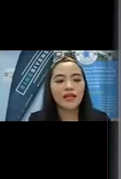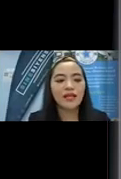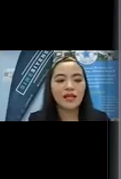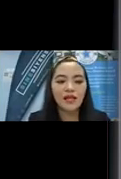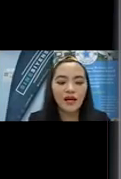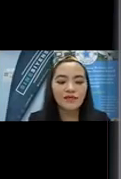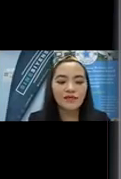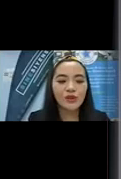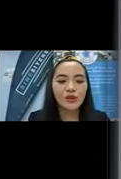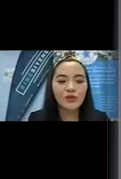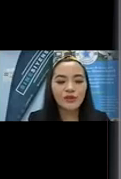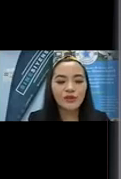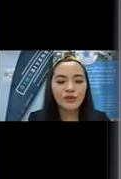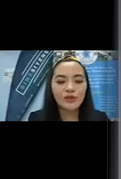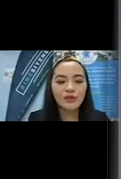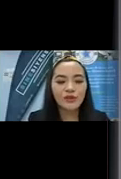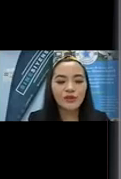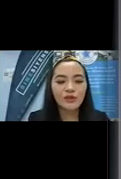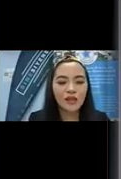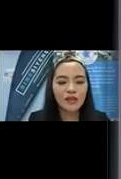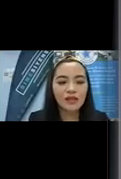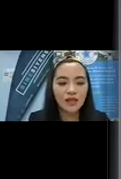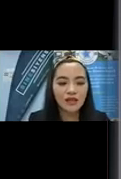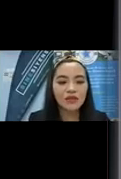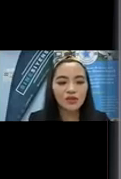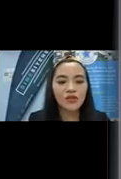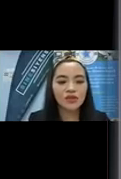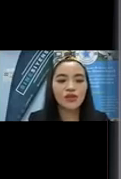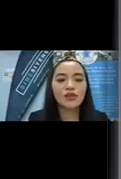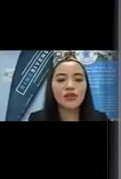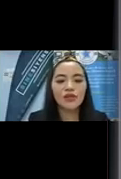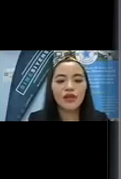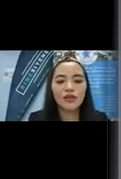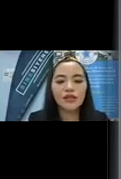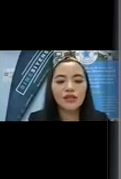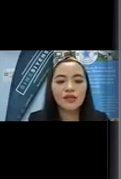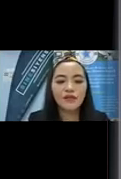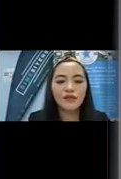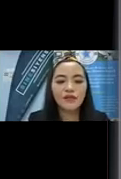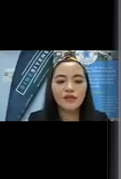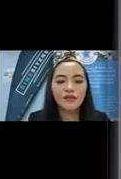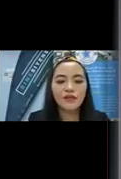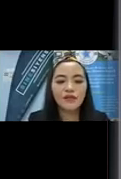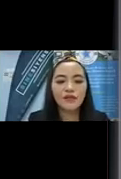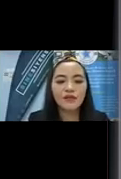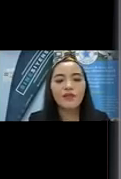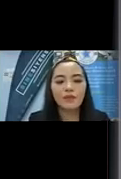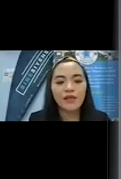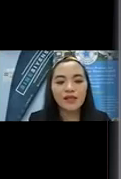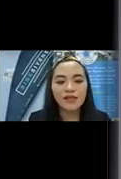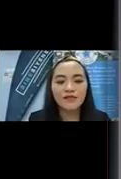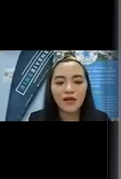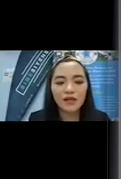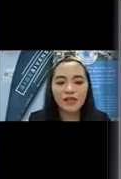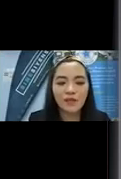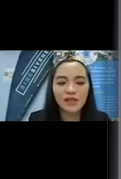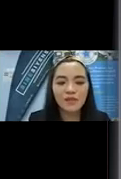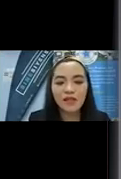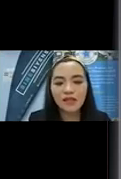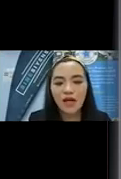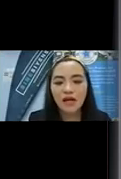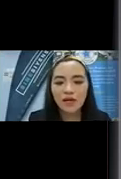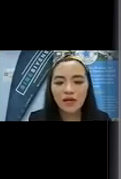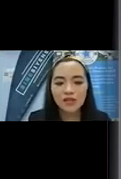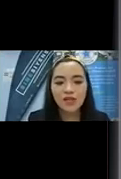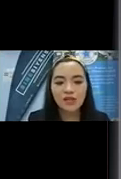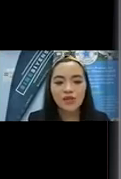then in the afternoon, this will be entitled Control Your Records Before They Control You, the Basics of Records Management